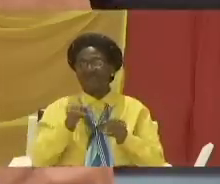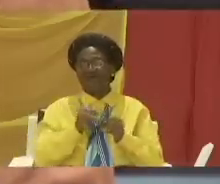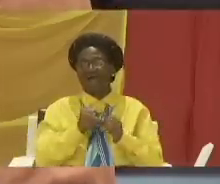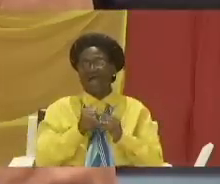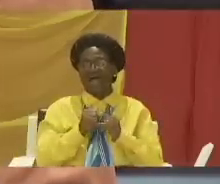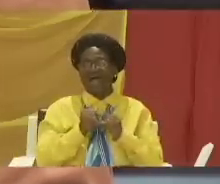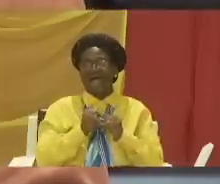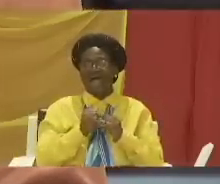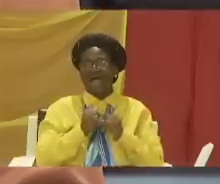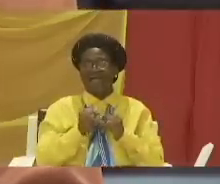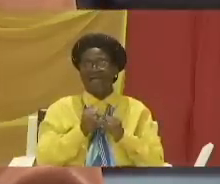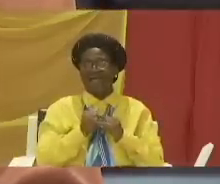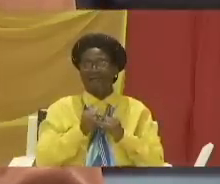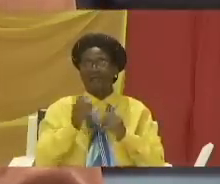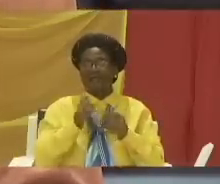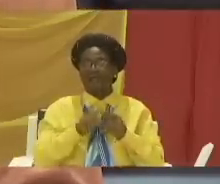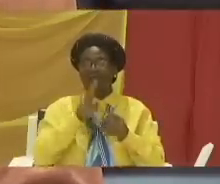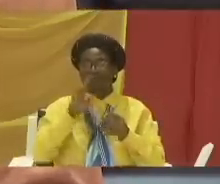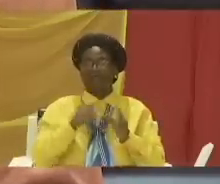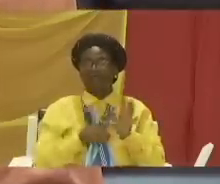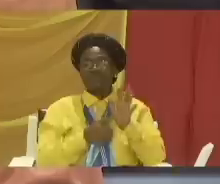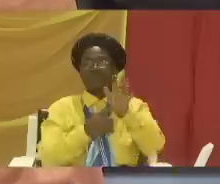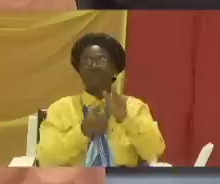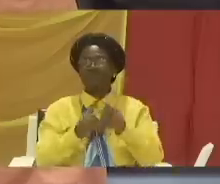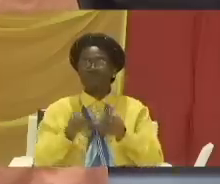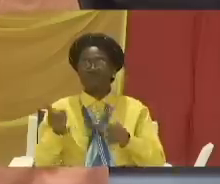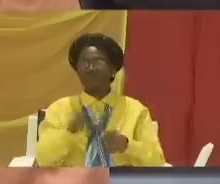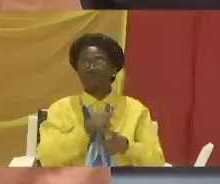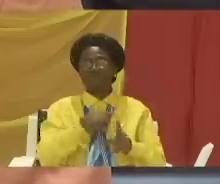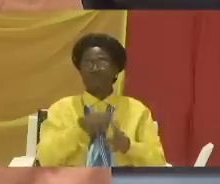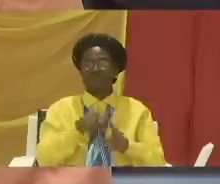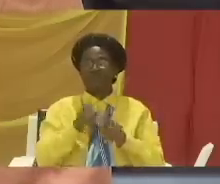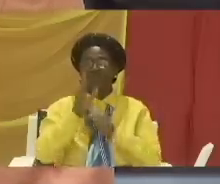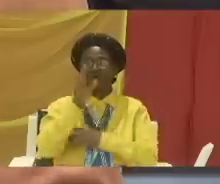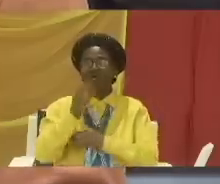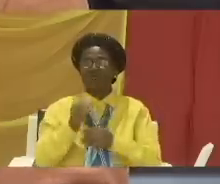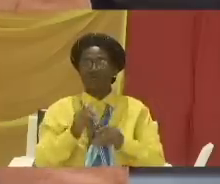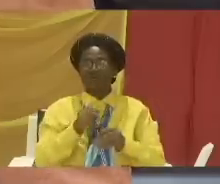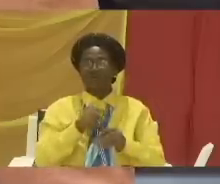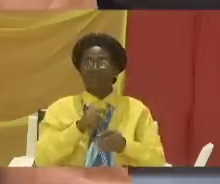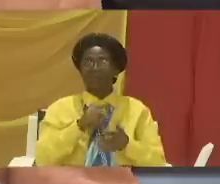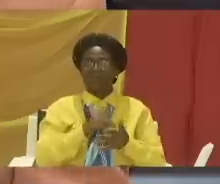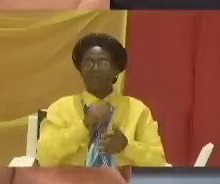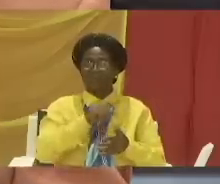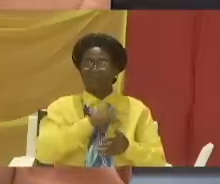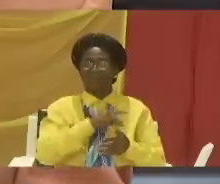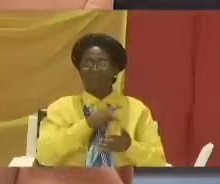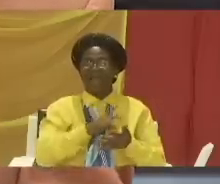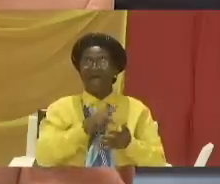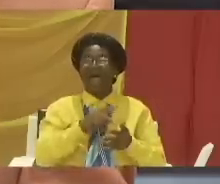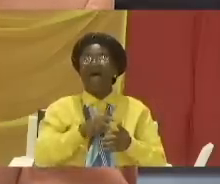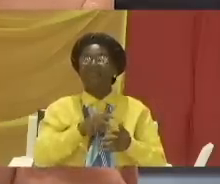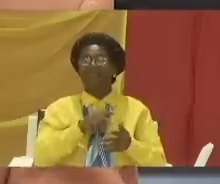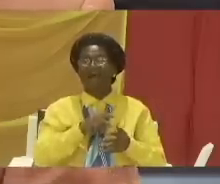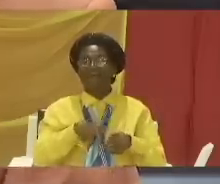When God performed an operation on Adam, Adam didn't know until he woke up.